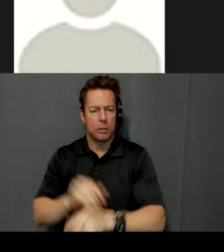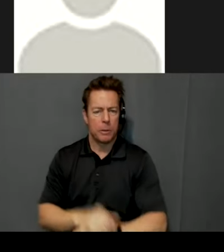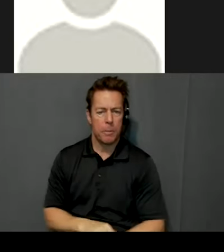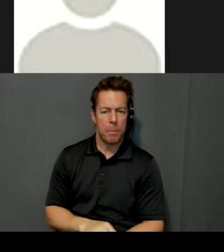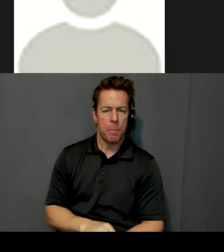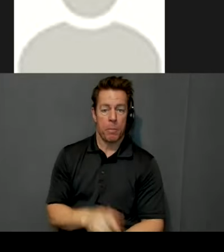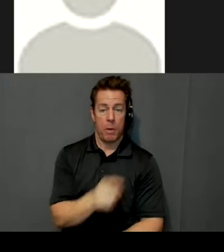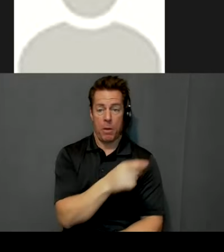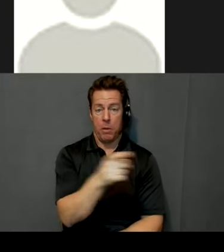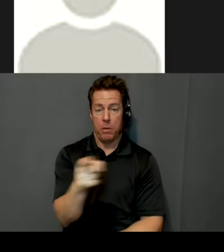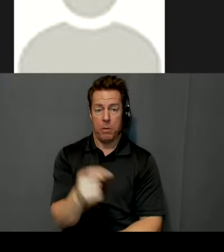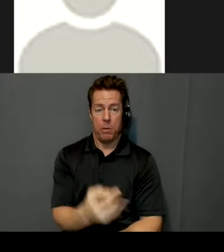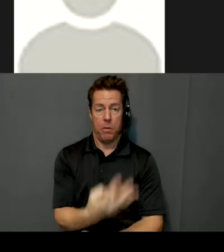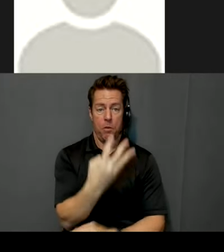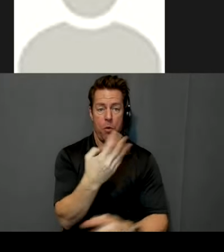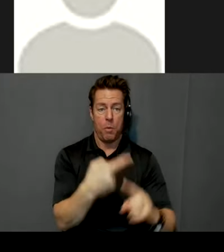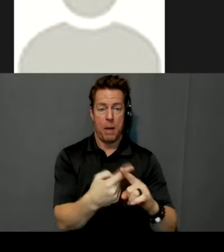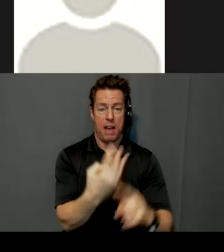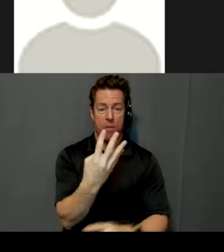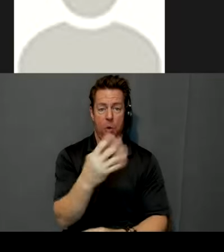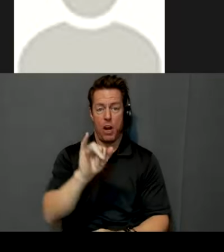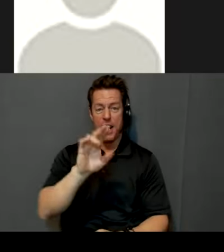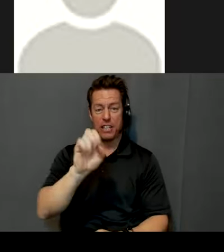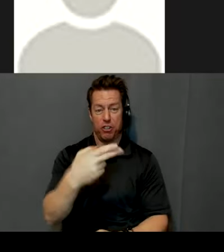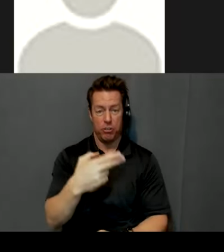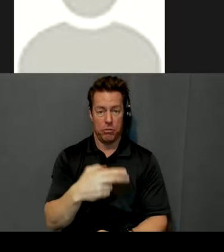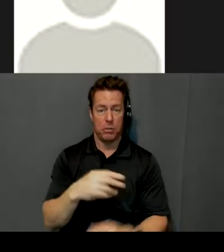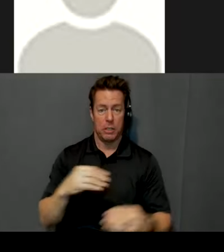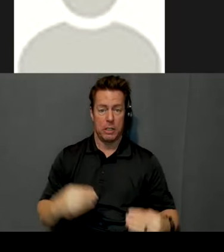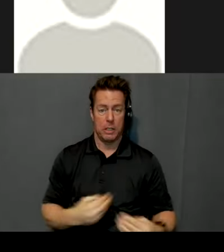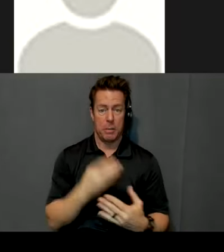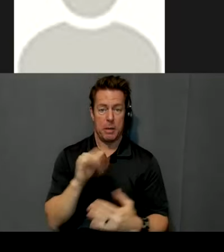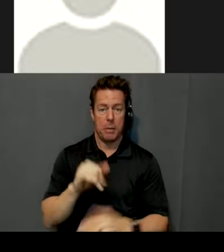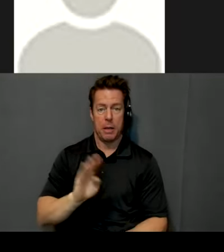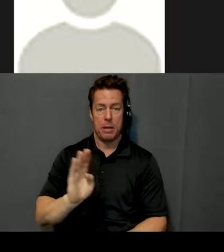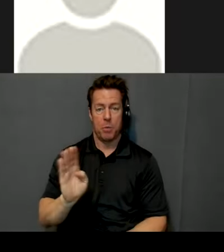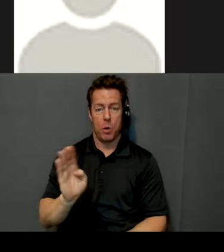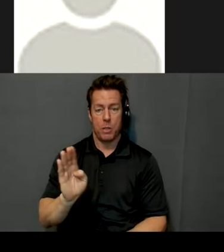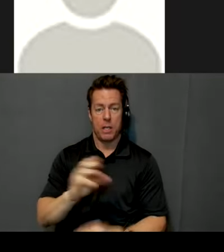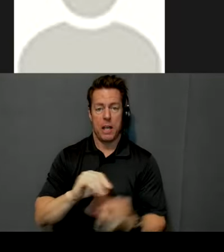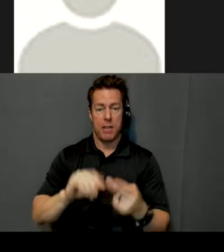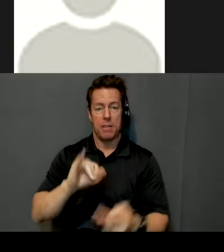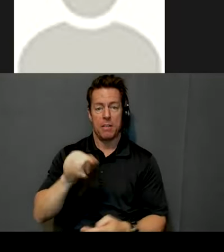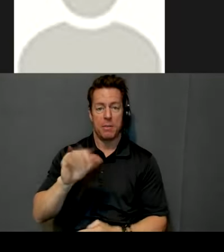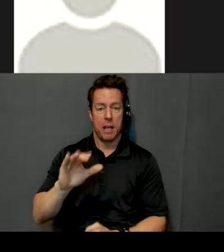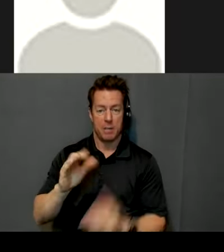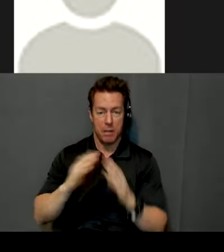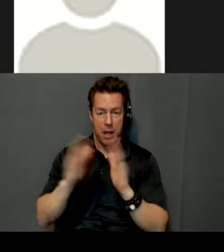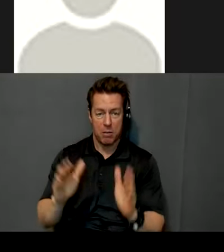These are all 4x4-inch pieces inspired by Boise and the Castle House and the